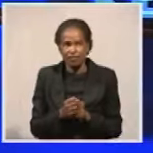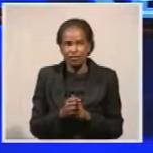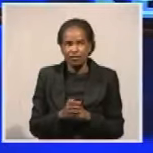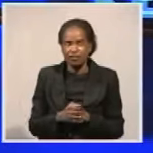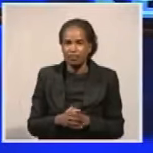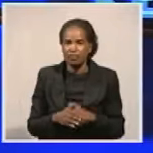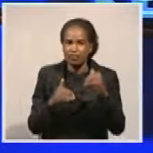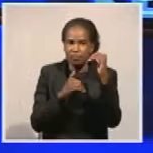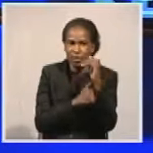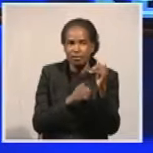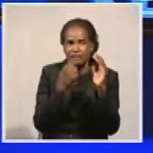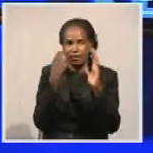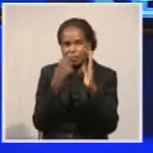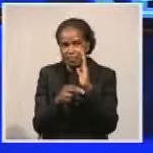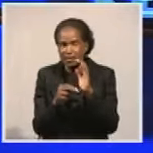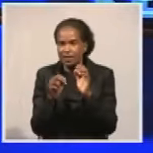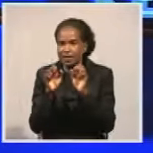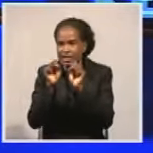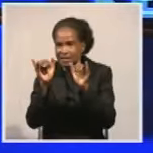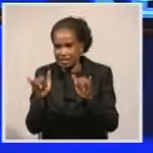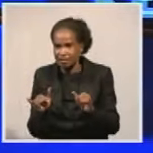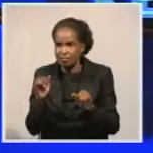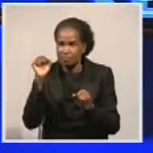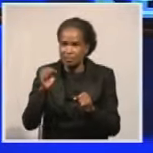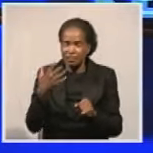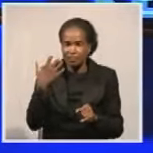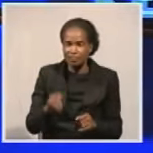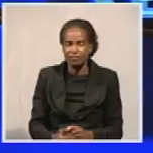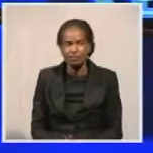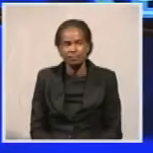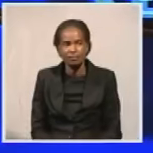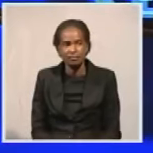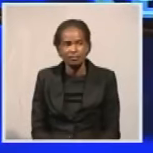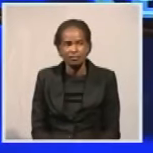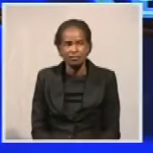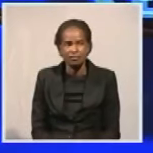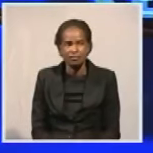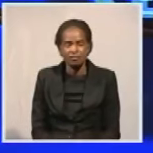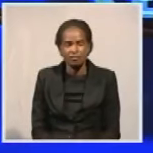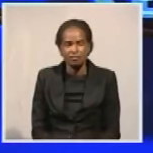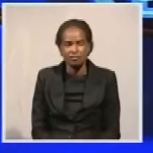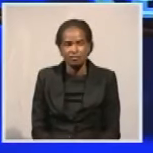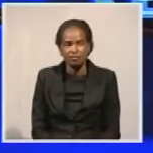institutions, processes, and systems. And systems. Hmm? Mm.